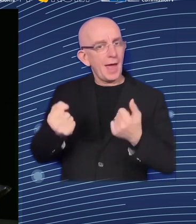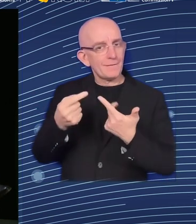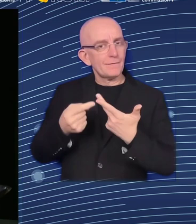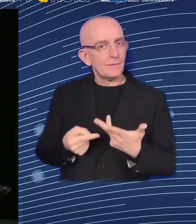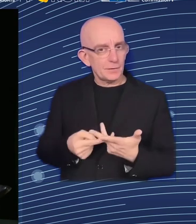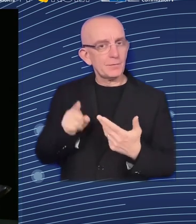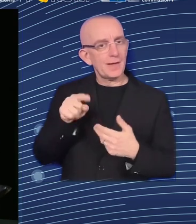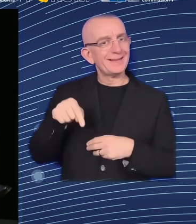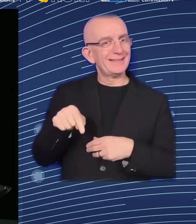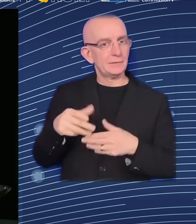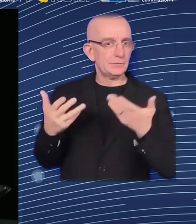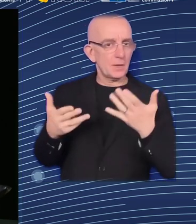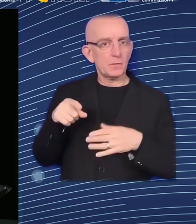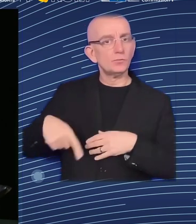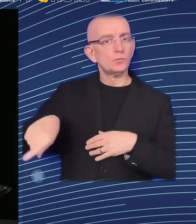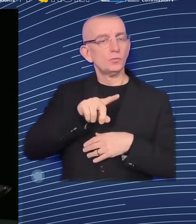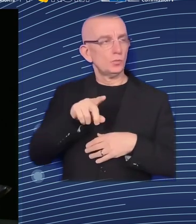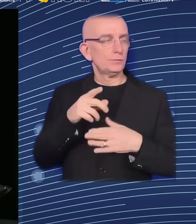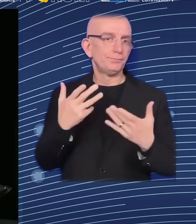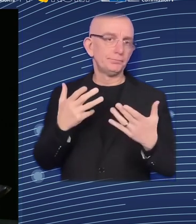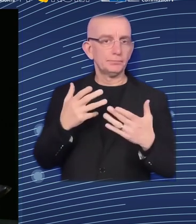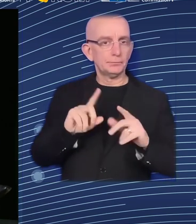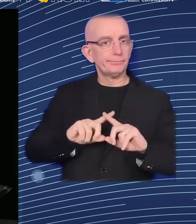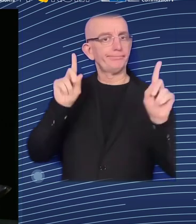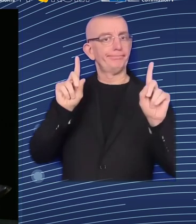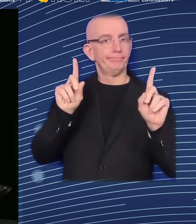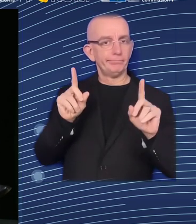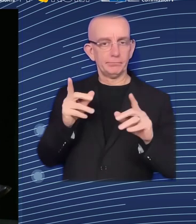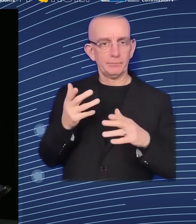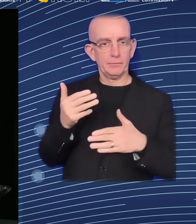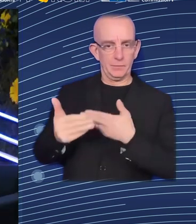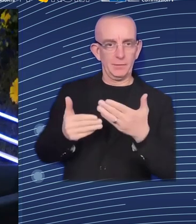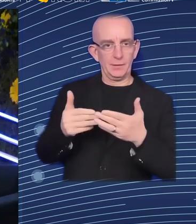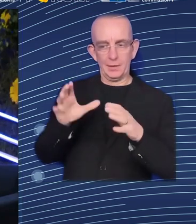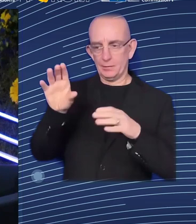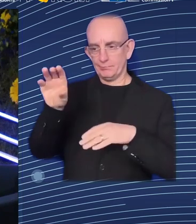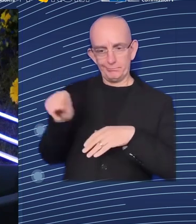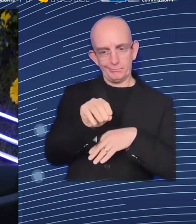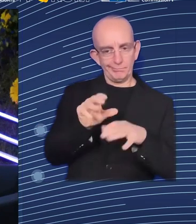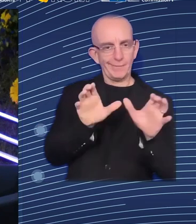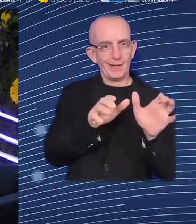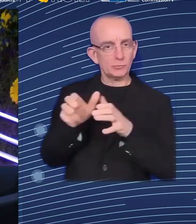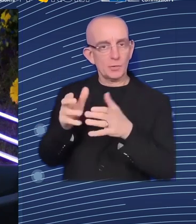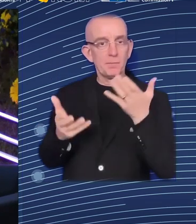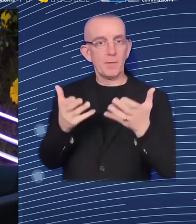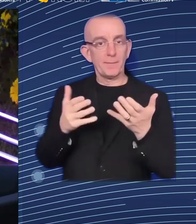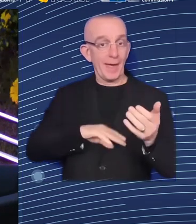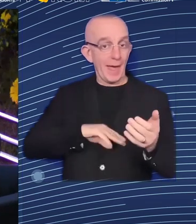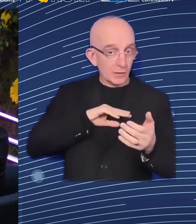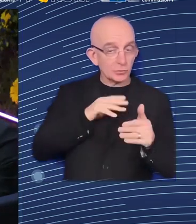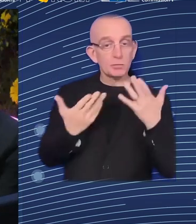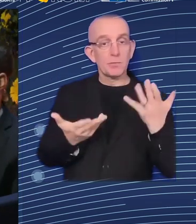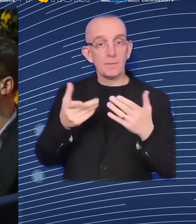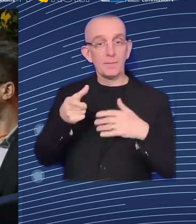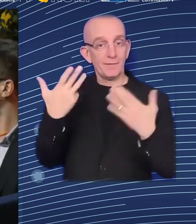and look at to try to build as broad a picture as we can. Thank you. I'd like to take a question that we